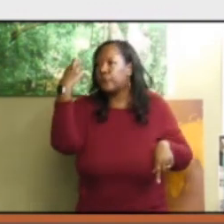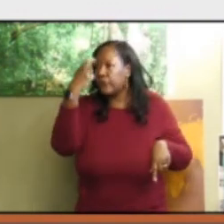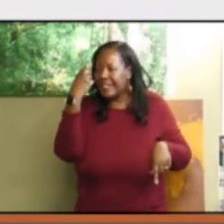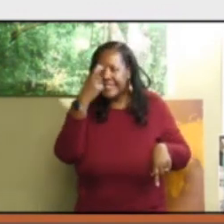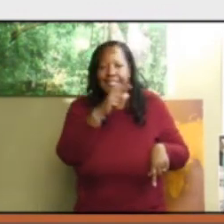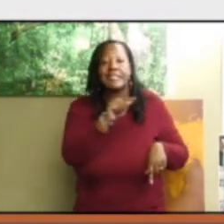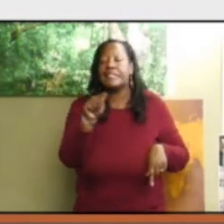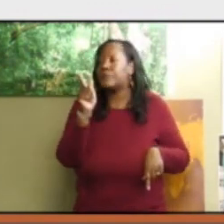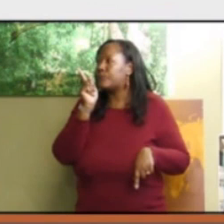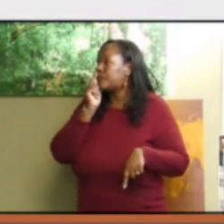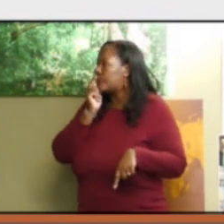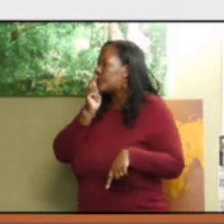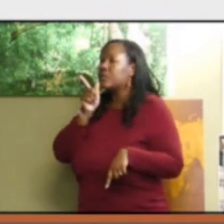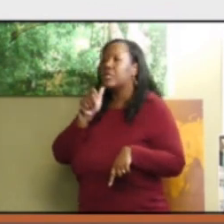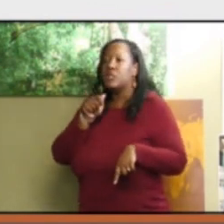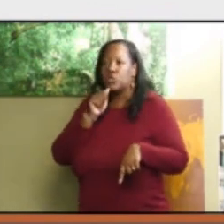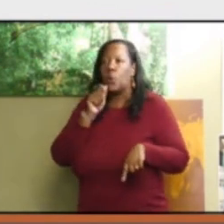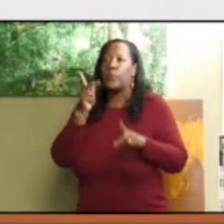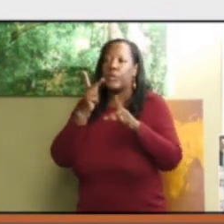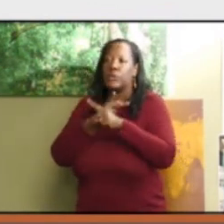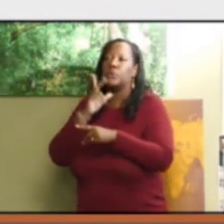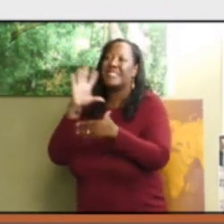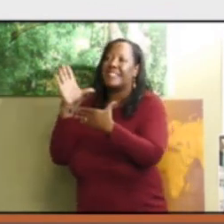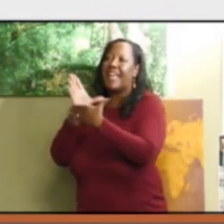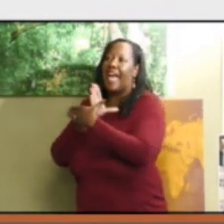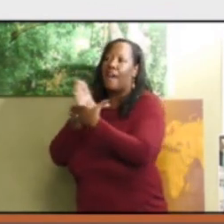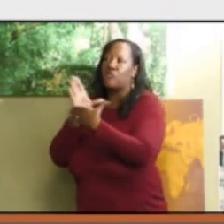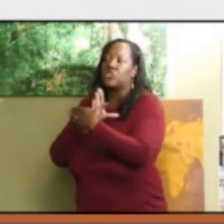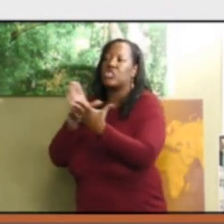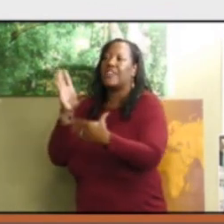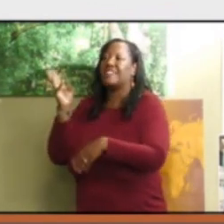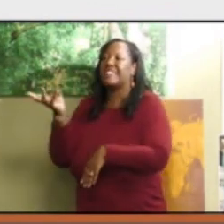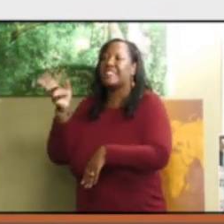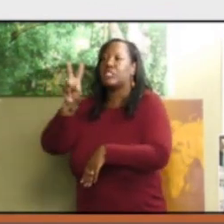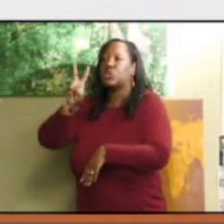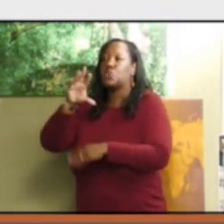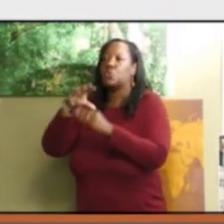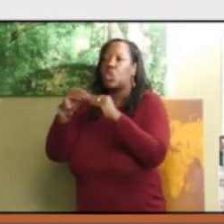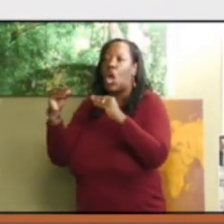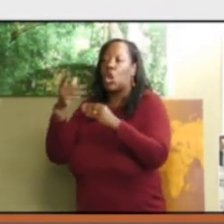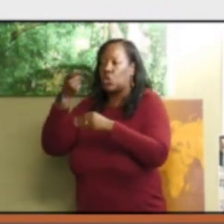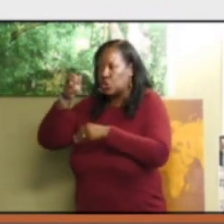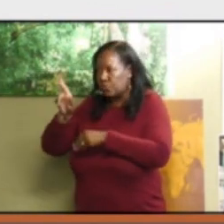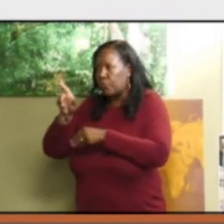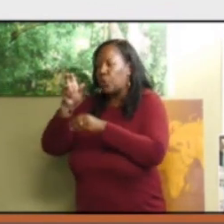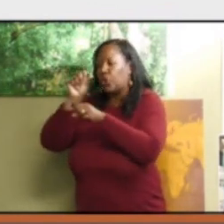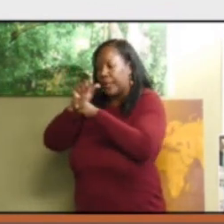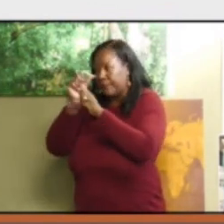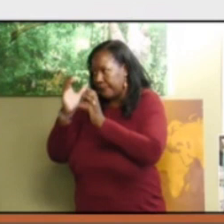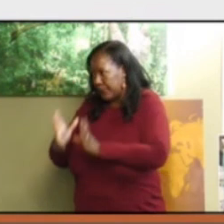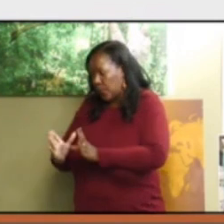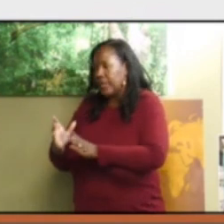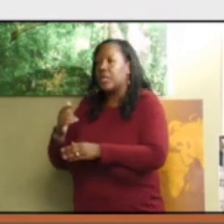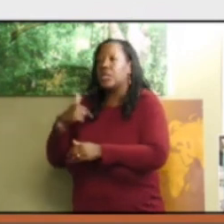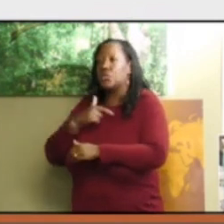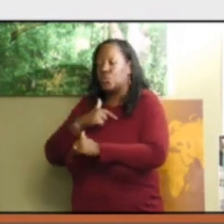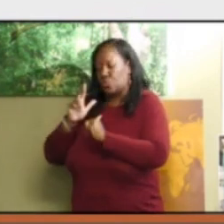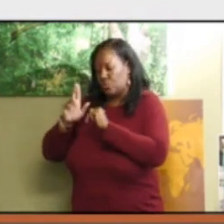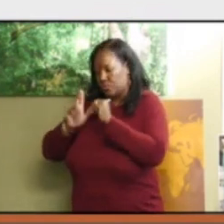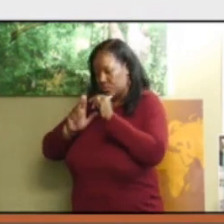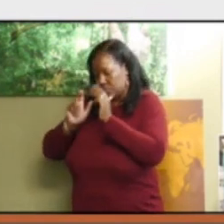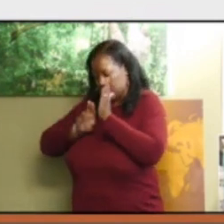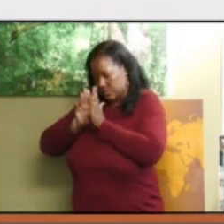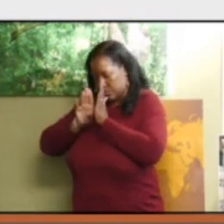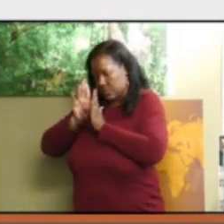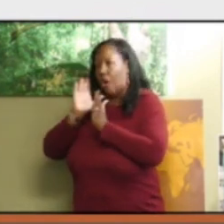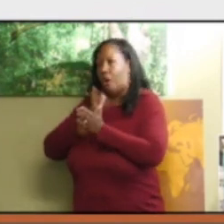reasons. So we use an average rate of $62 to help us build our budget. So we know how many hours it's going to